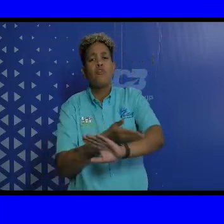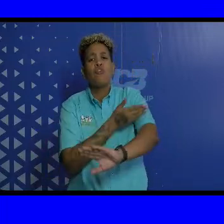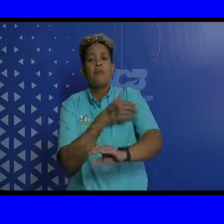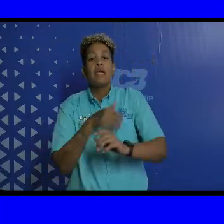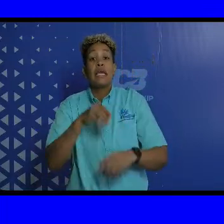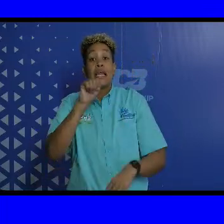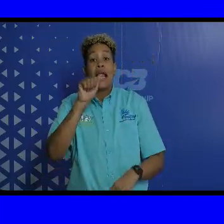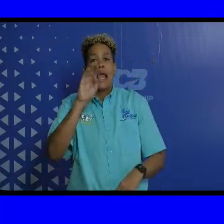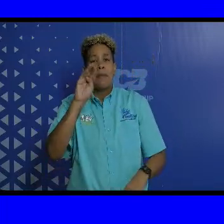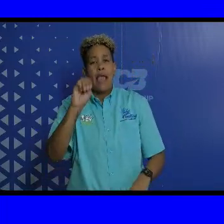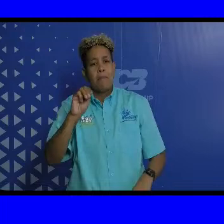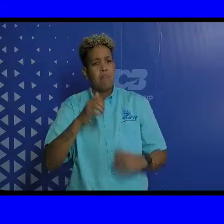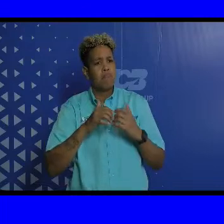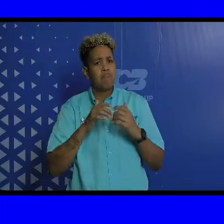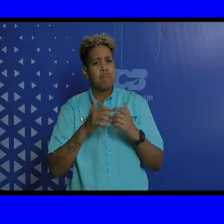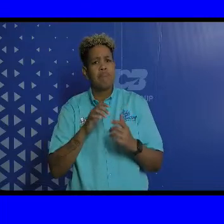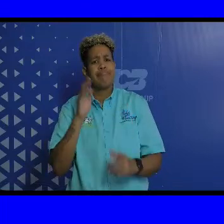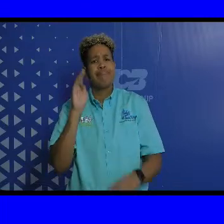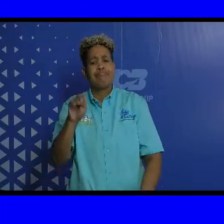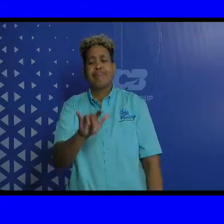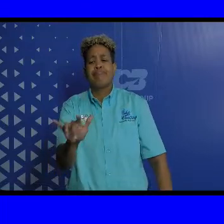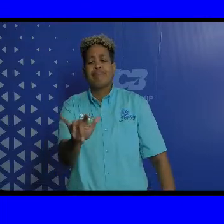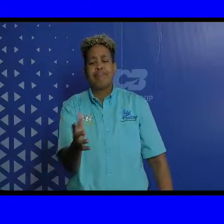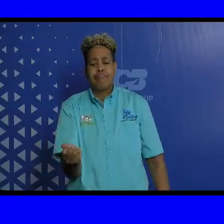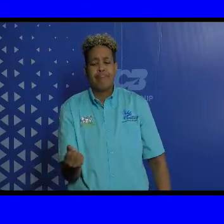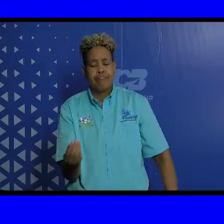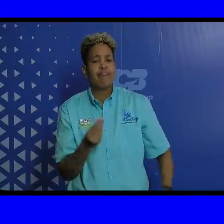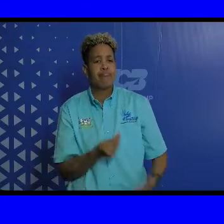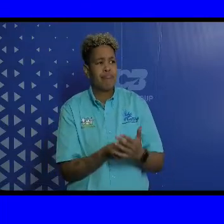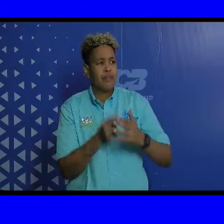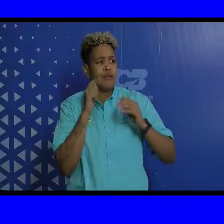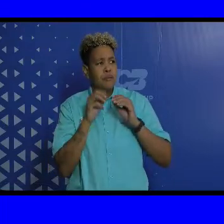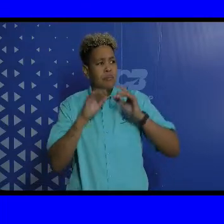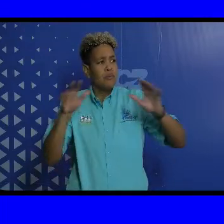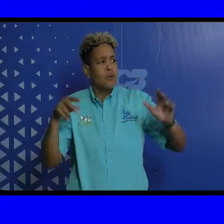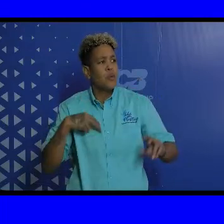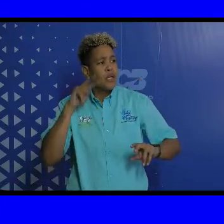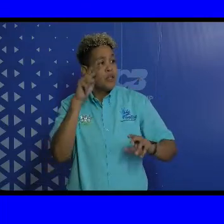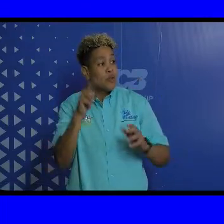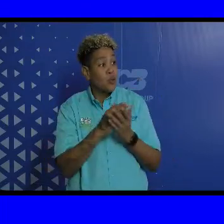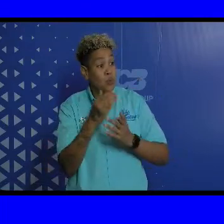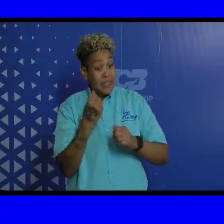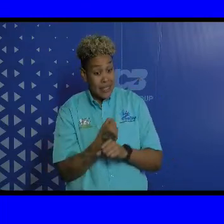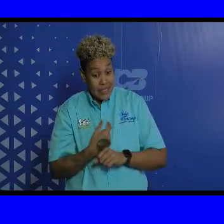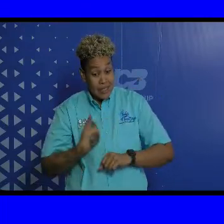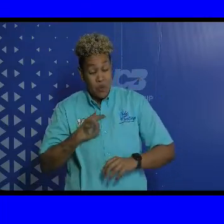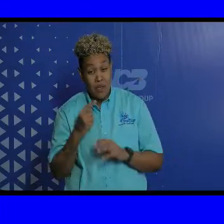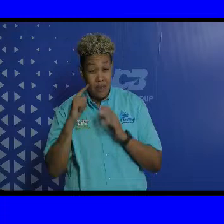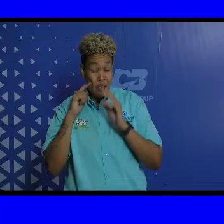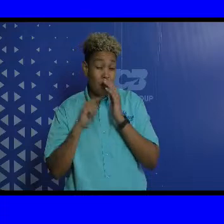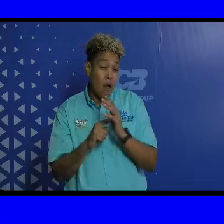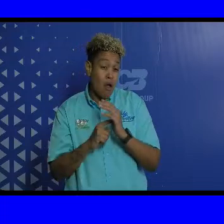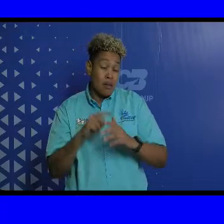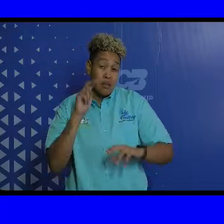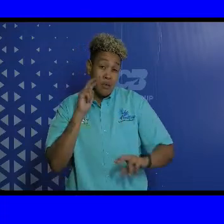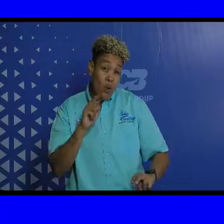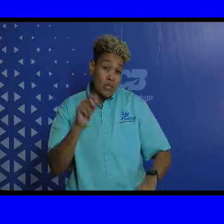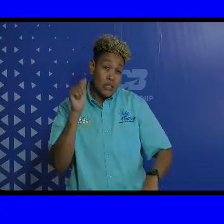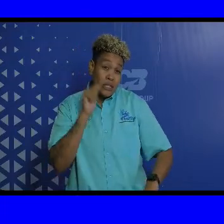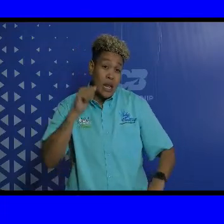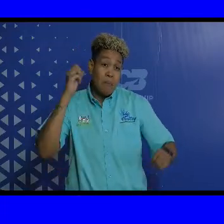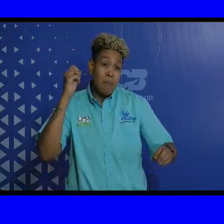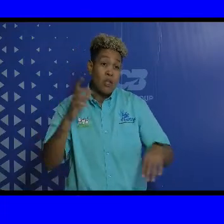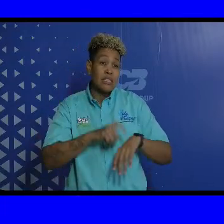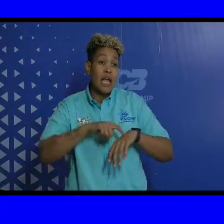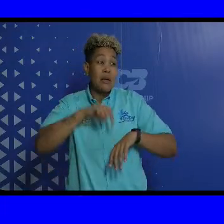ABM availability. We see it through the statistics that we monitor daily, multiple times a day, making